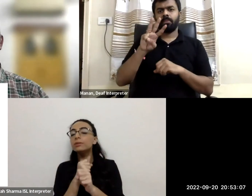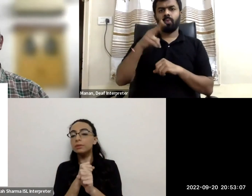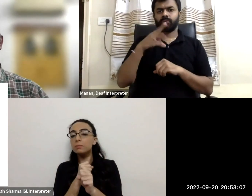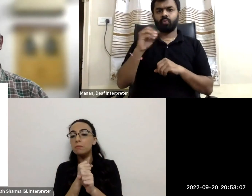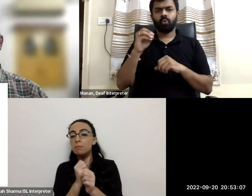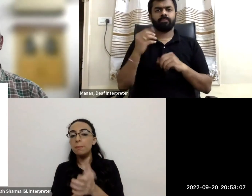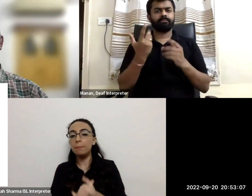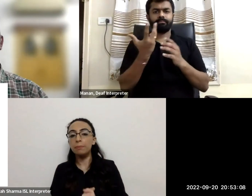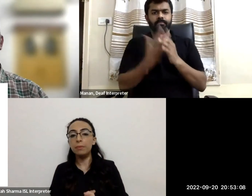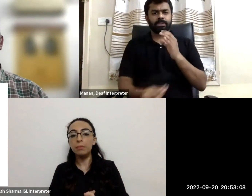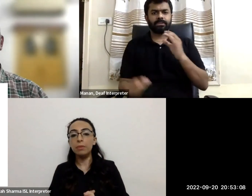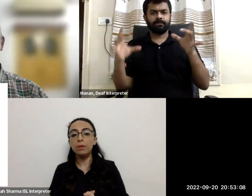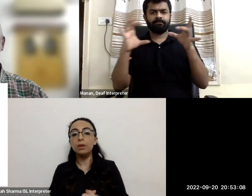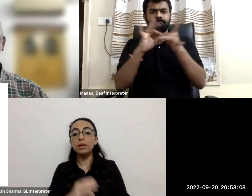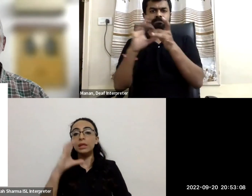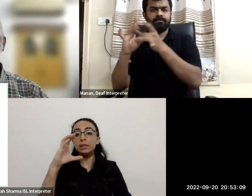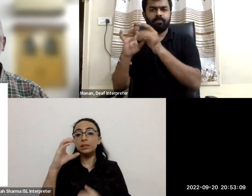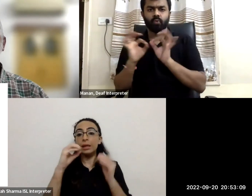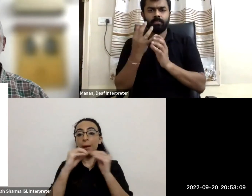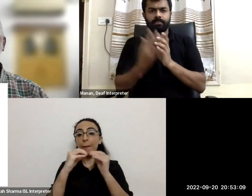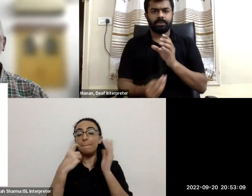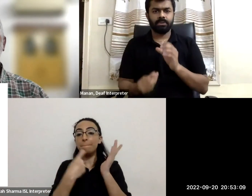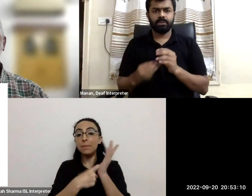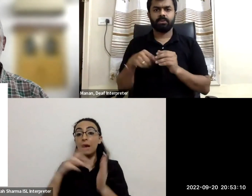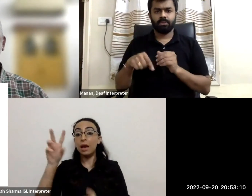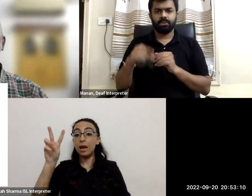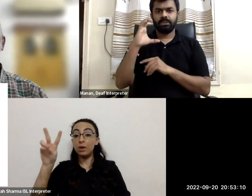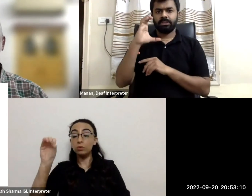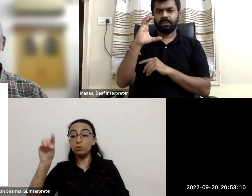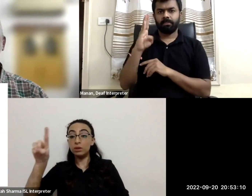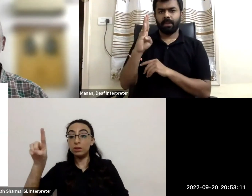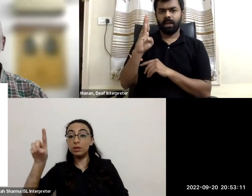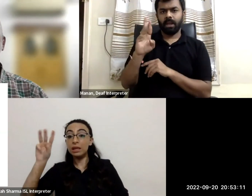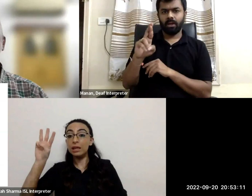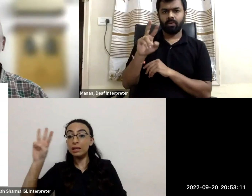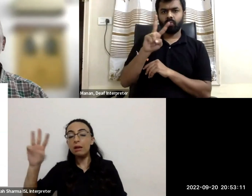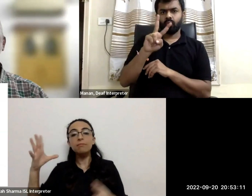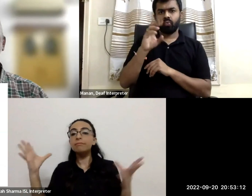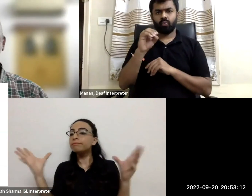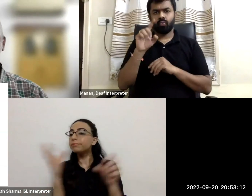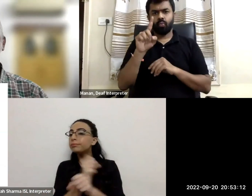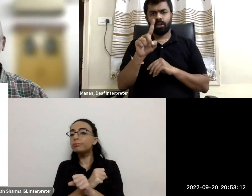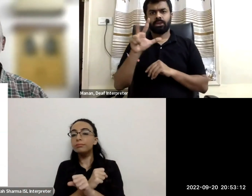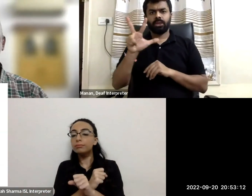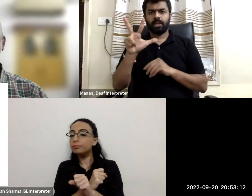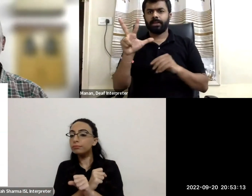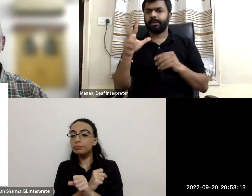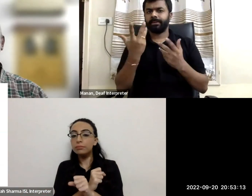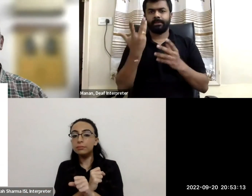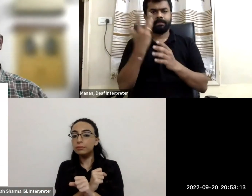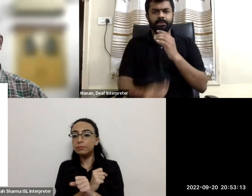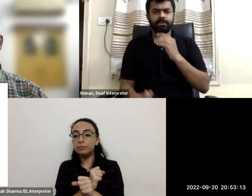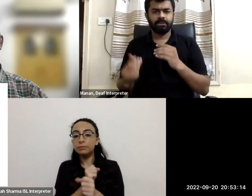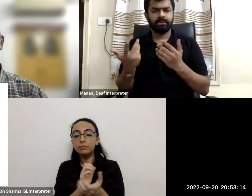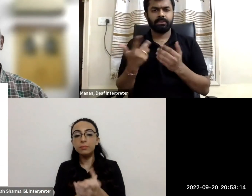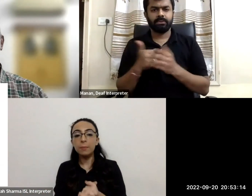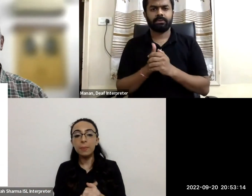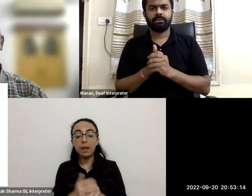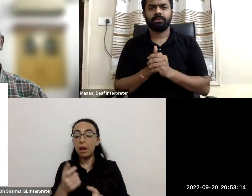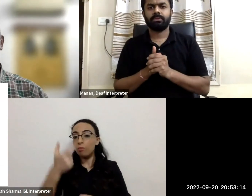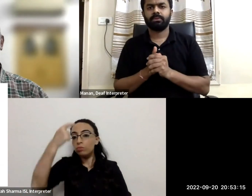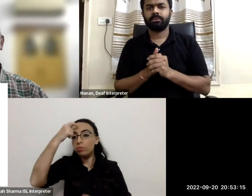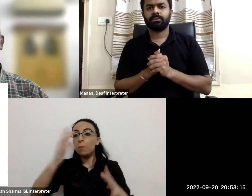The absence of CBR in 2013 call for action is of grave